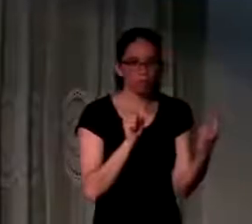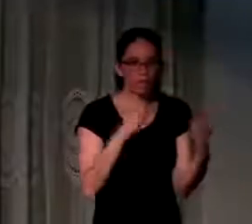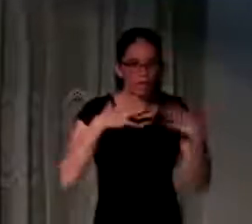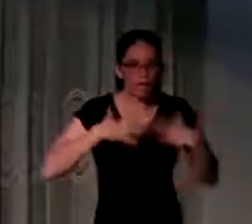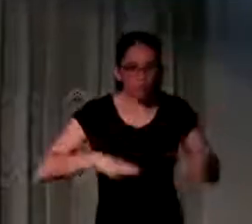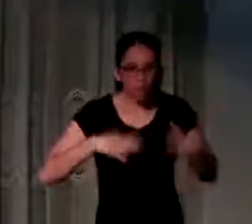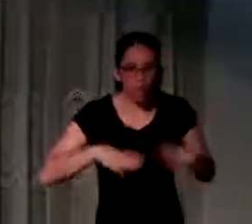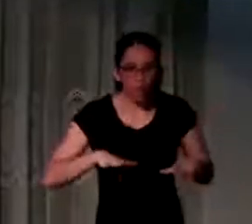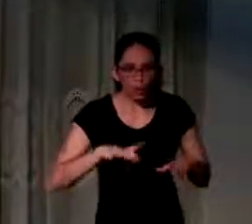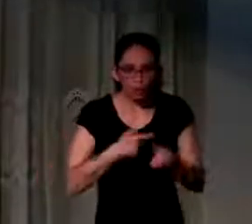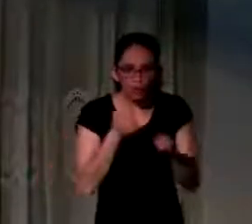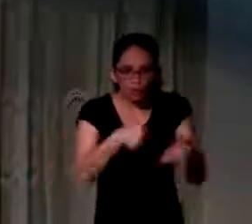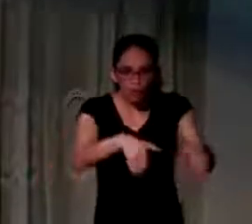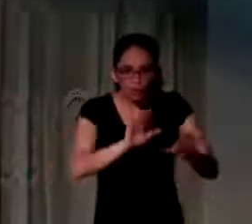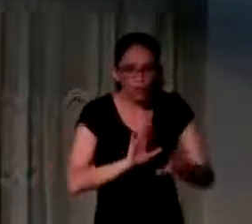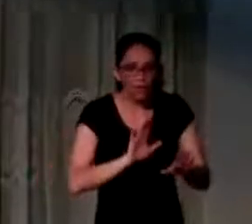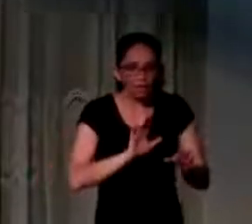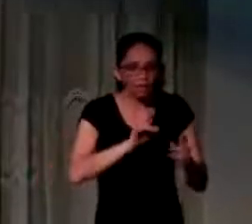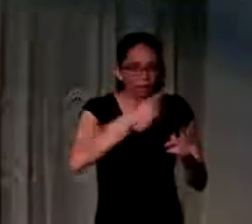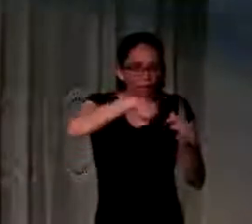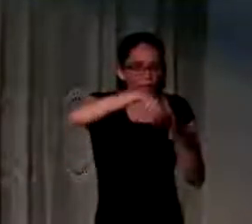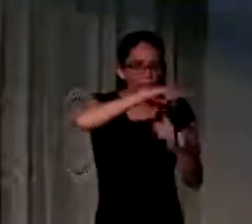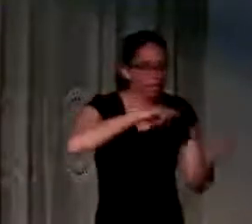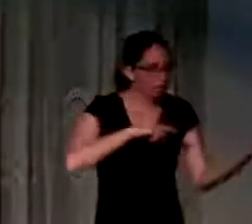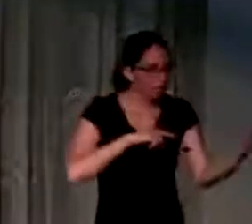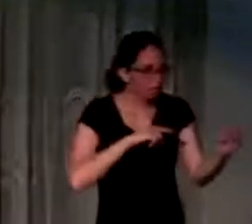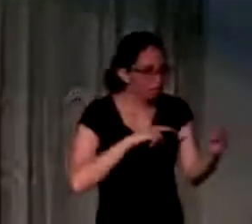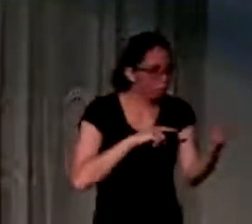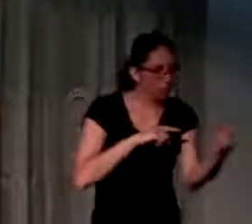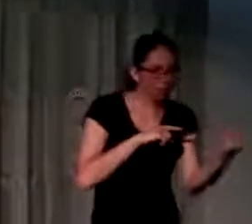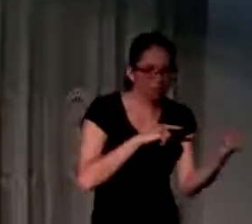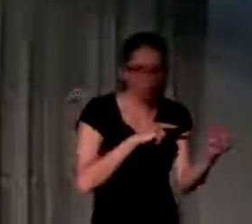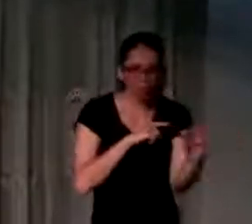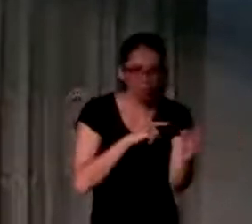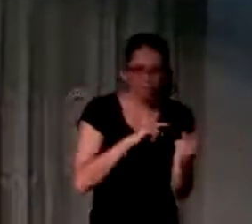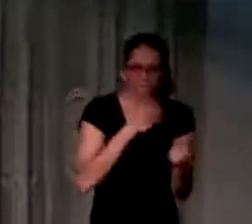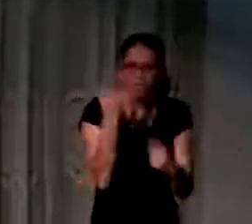on, stumbling out. He'd been dead 4 days.